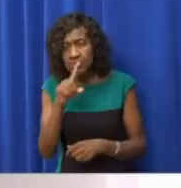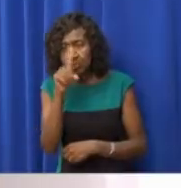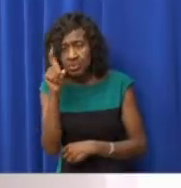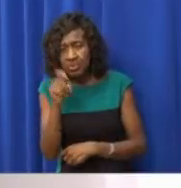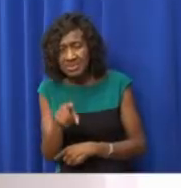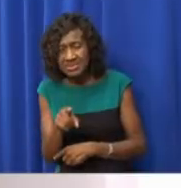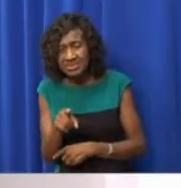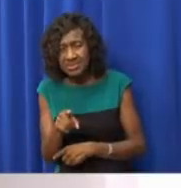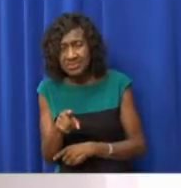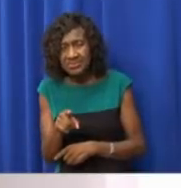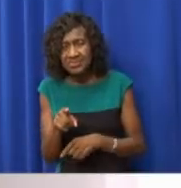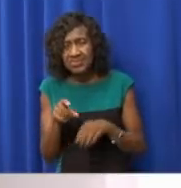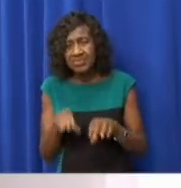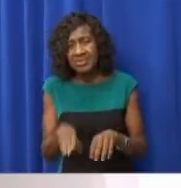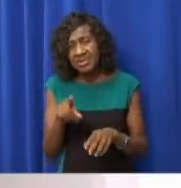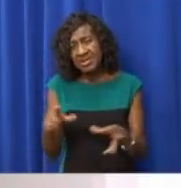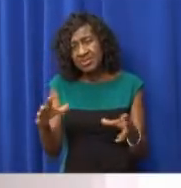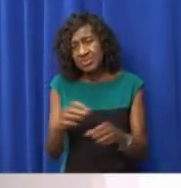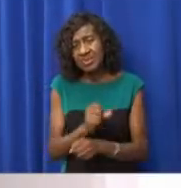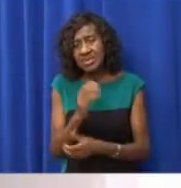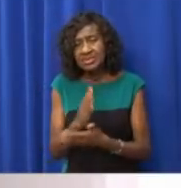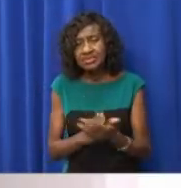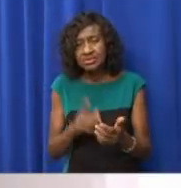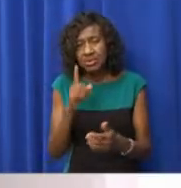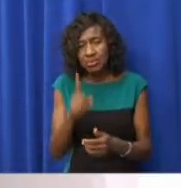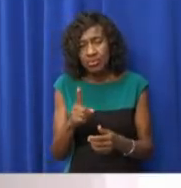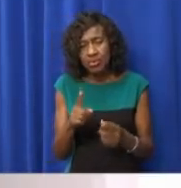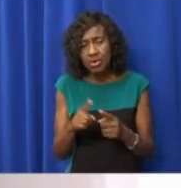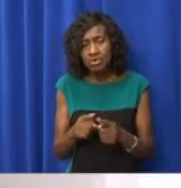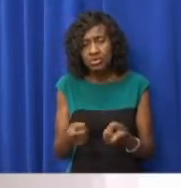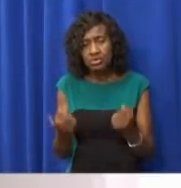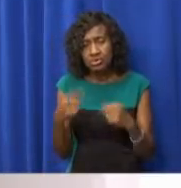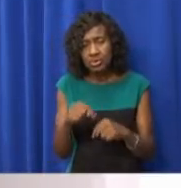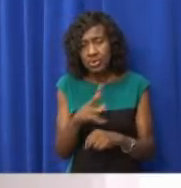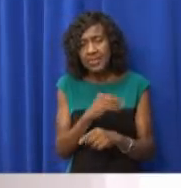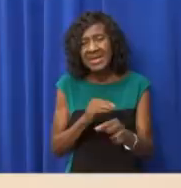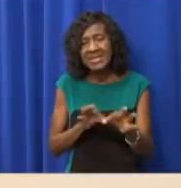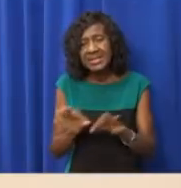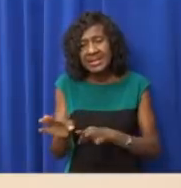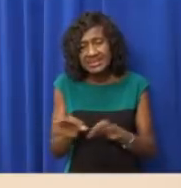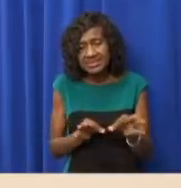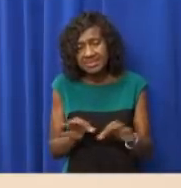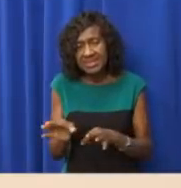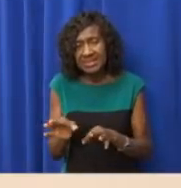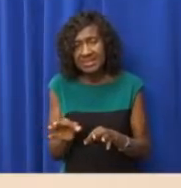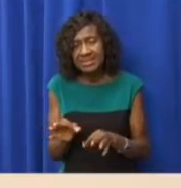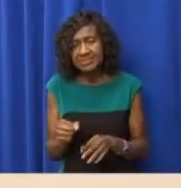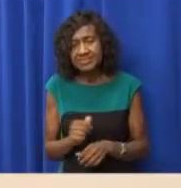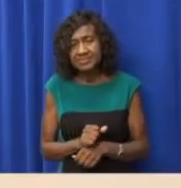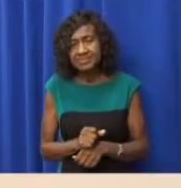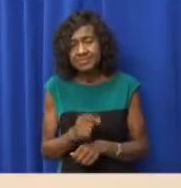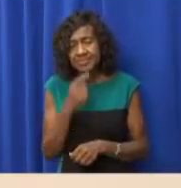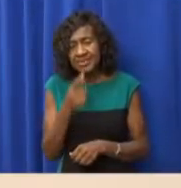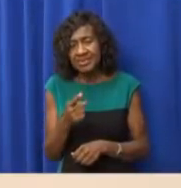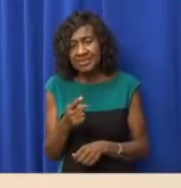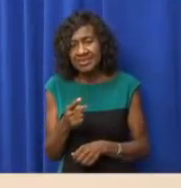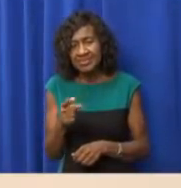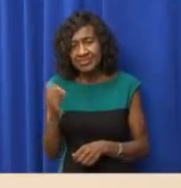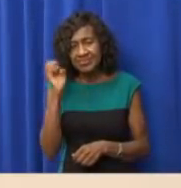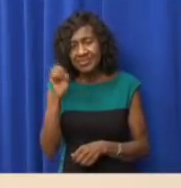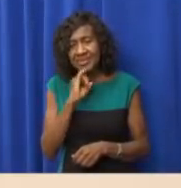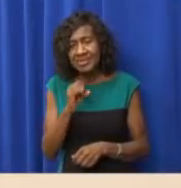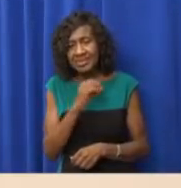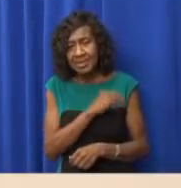get someone from that agency to come on so we can get some answers? Well, as the minister responsible for